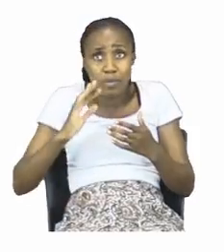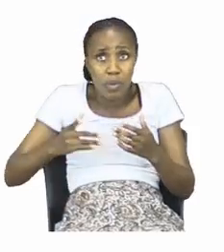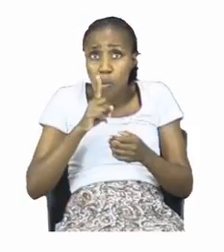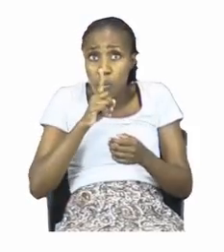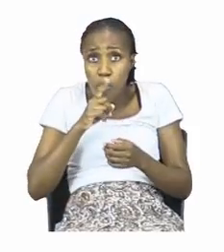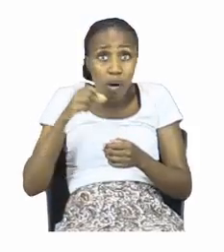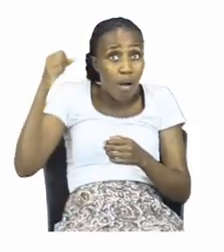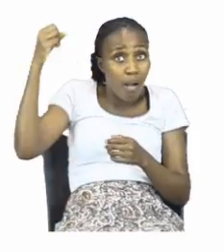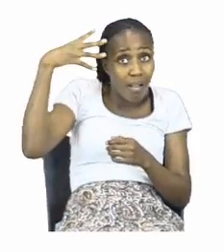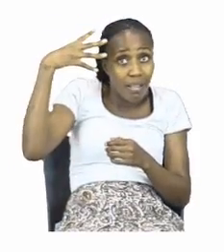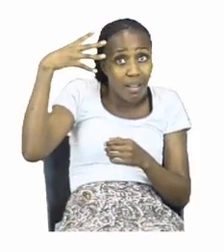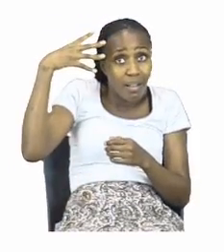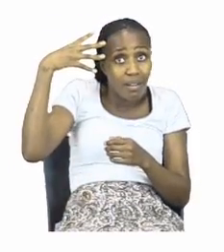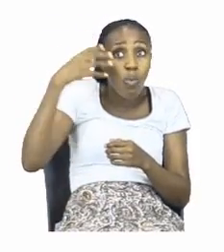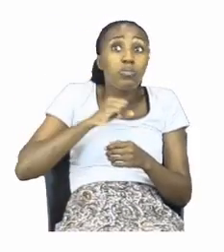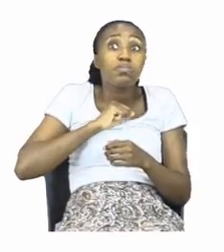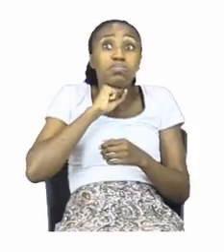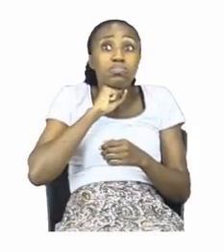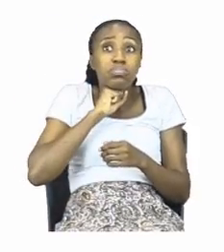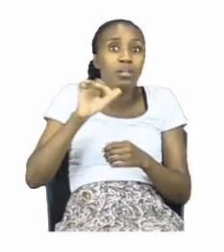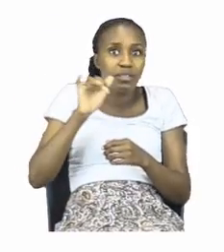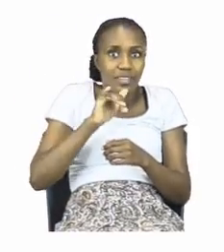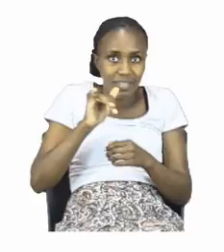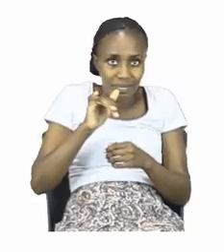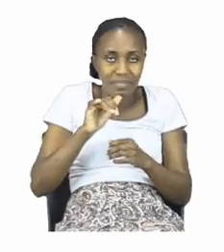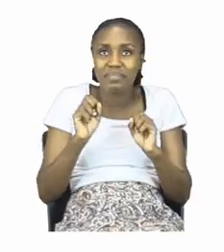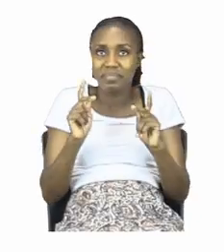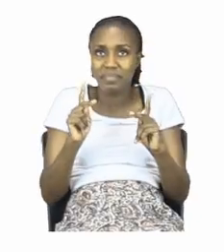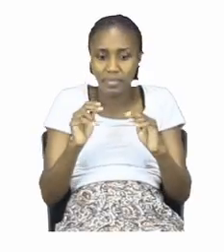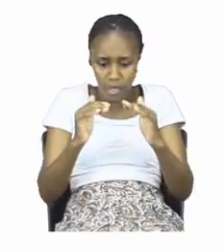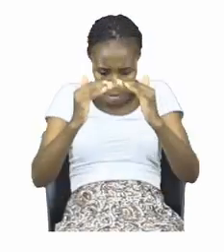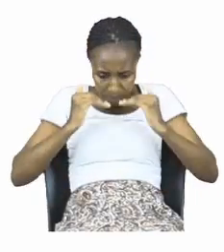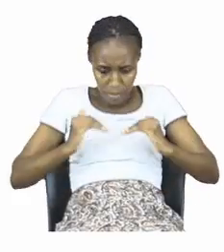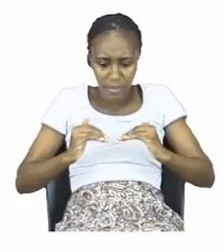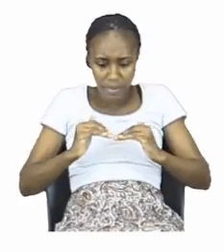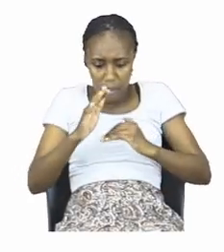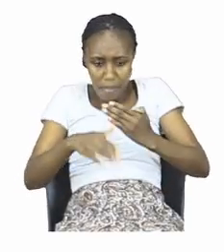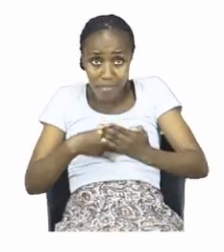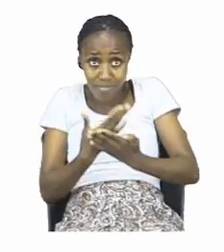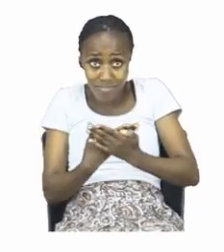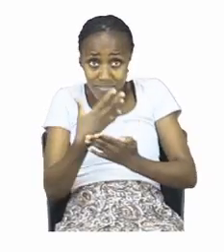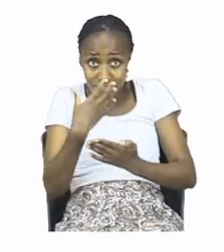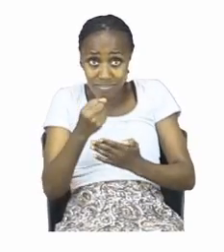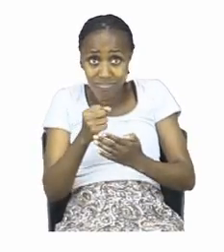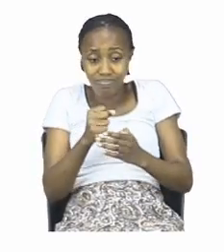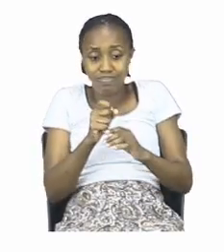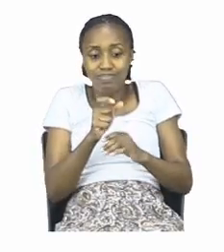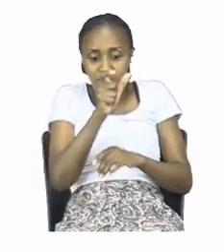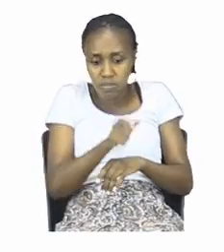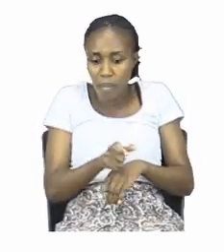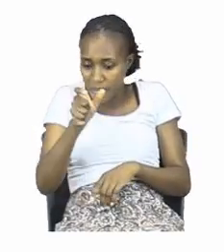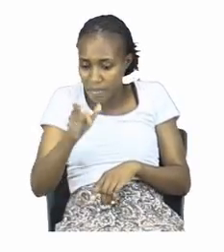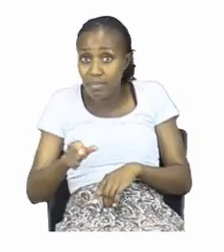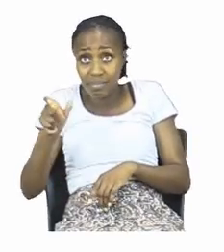light, or sound. Now, the pictures below are the ones that are going to give you an idea on what to draw. You